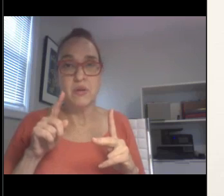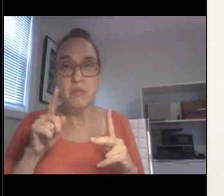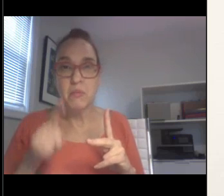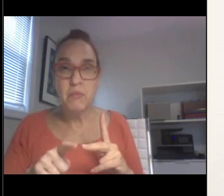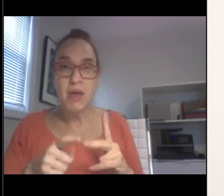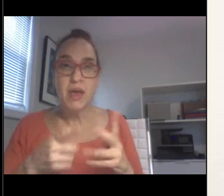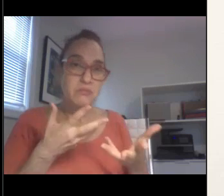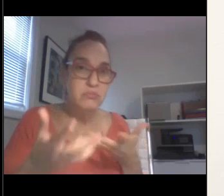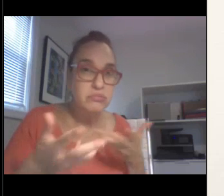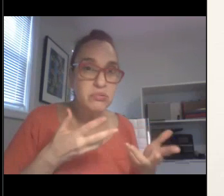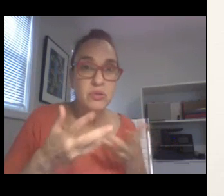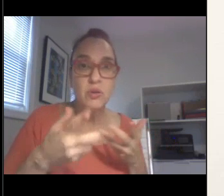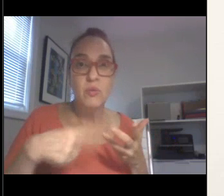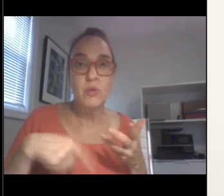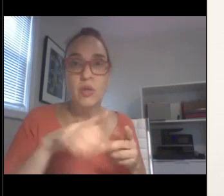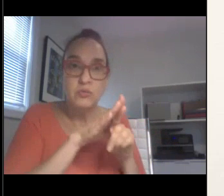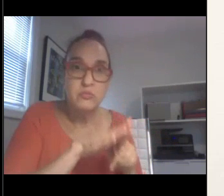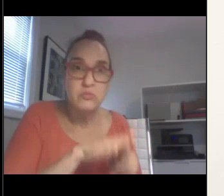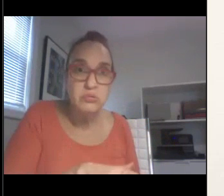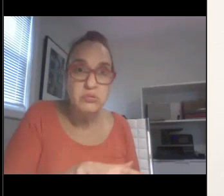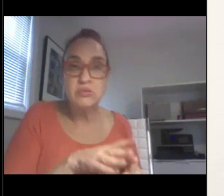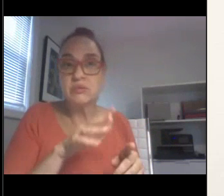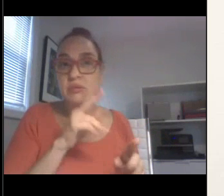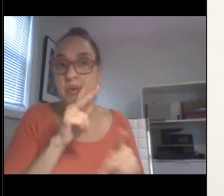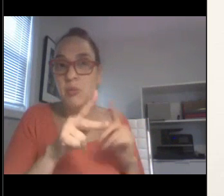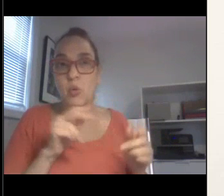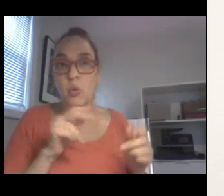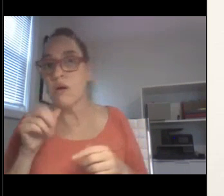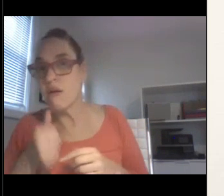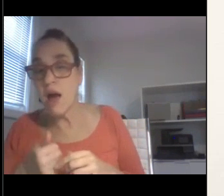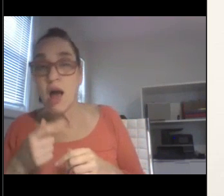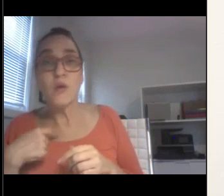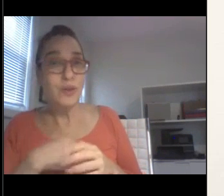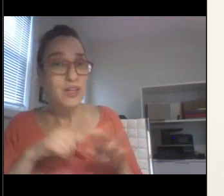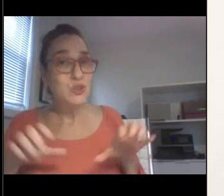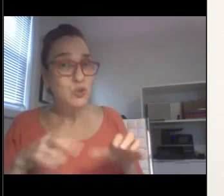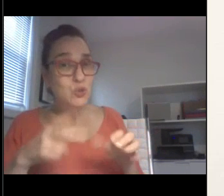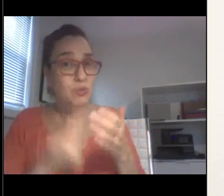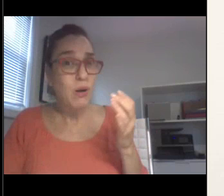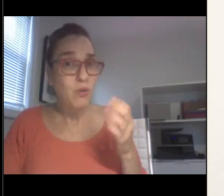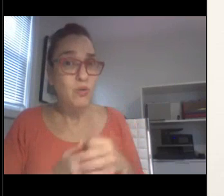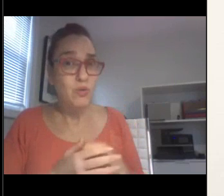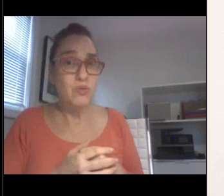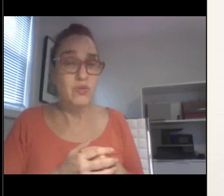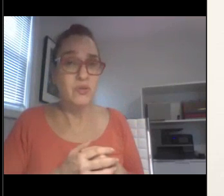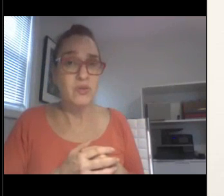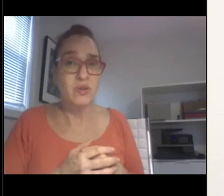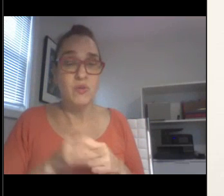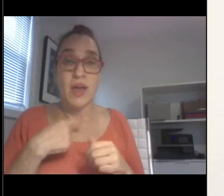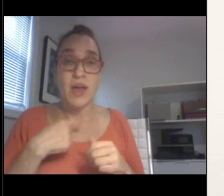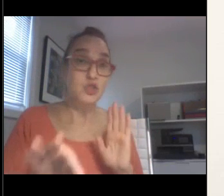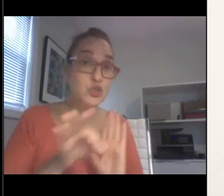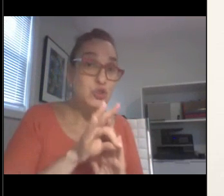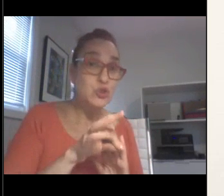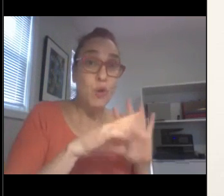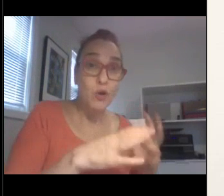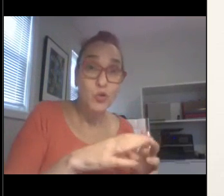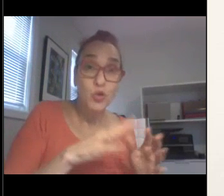or otherwise, or not. We can do both of these things. And I think having to choose between one is a false